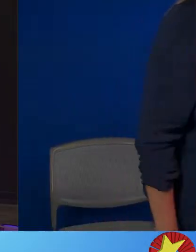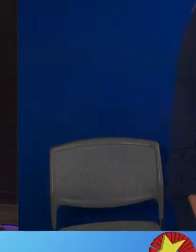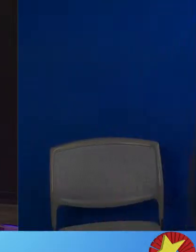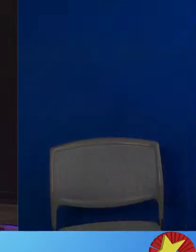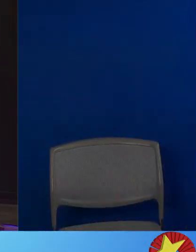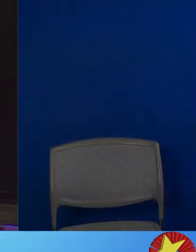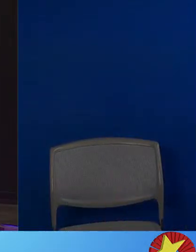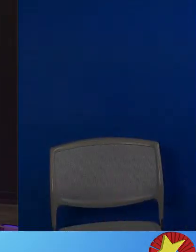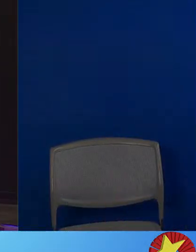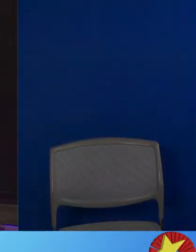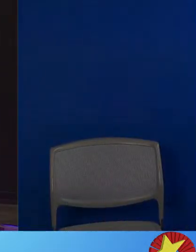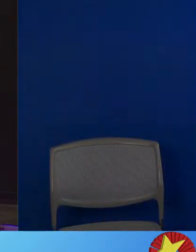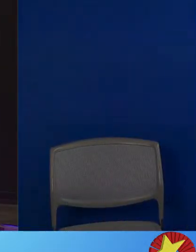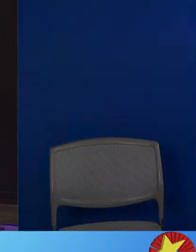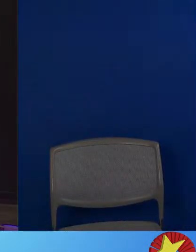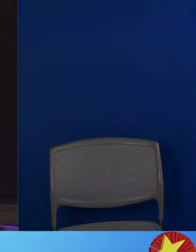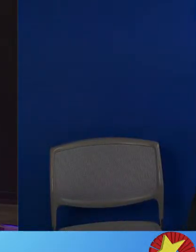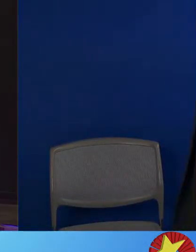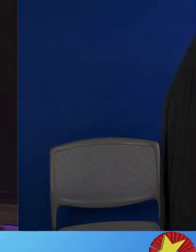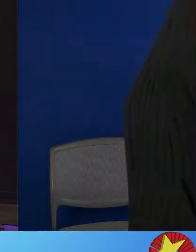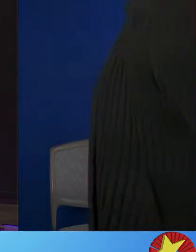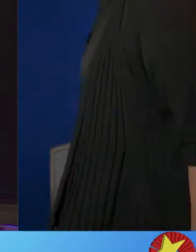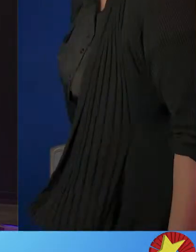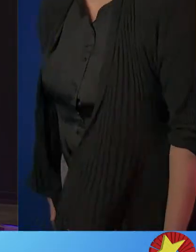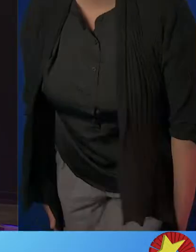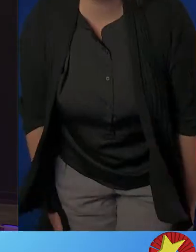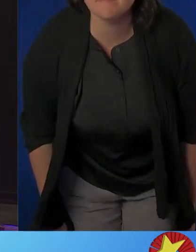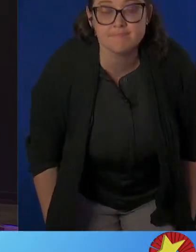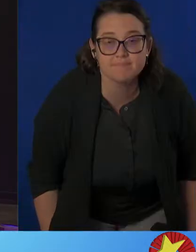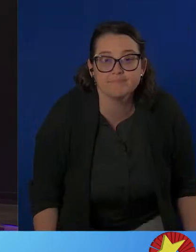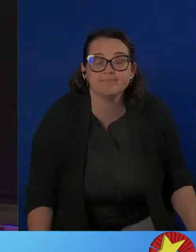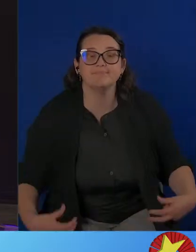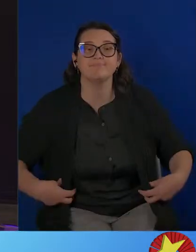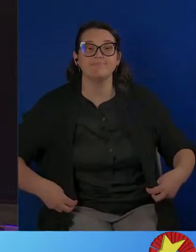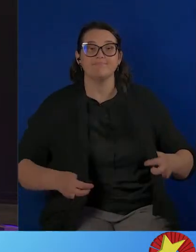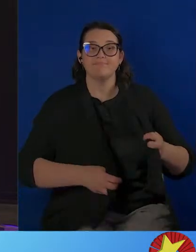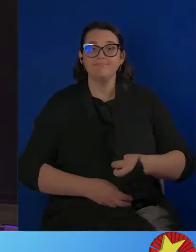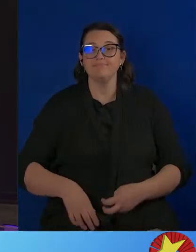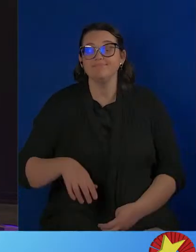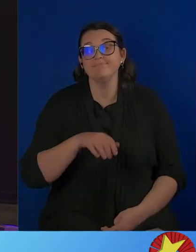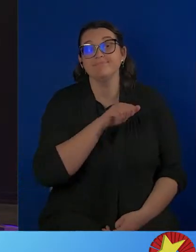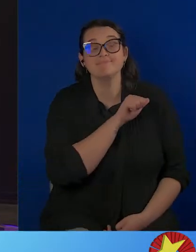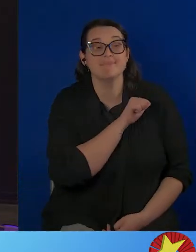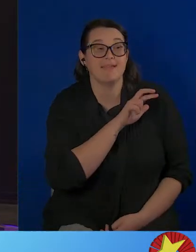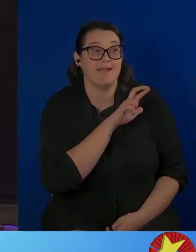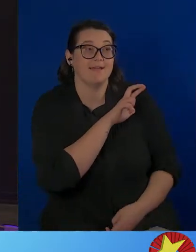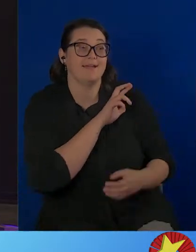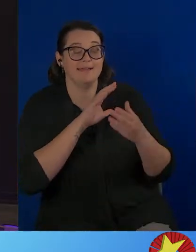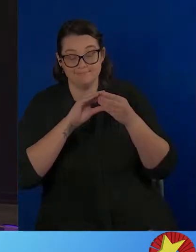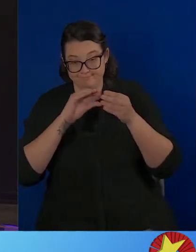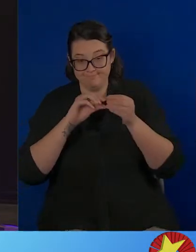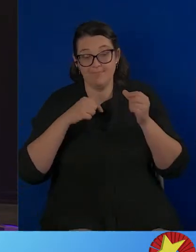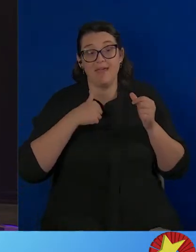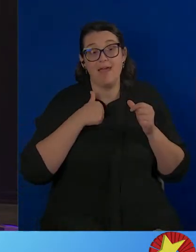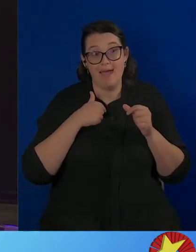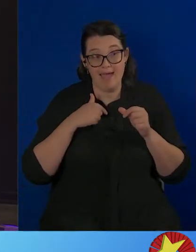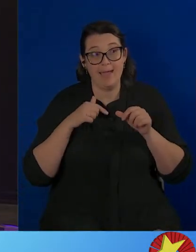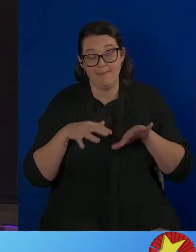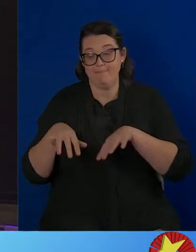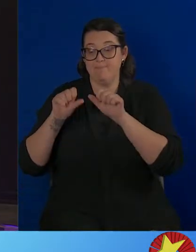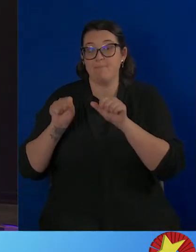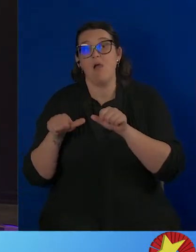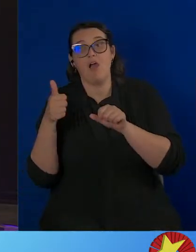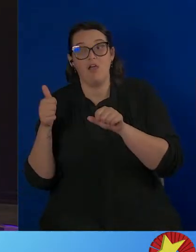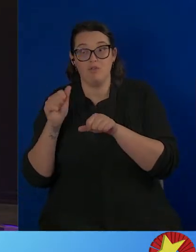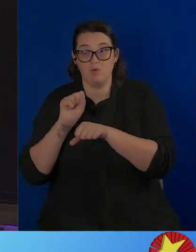Bill? I am doing other work studies, and I'm happy to work with any of you